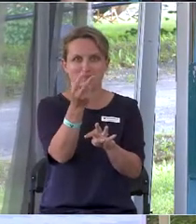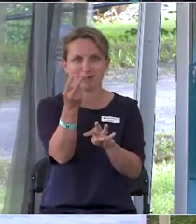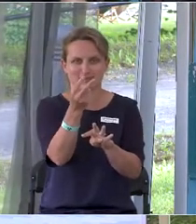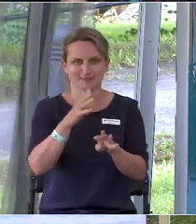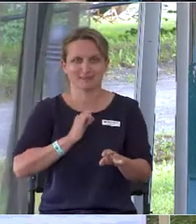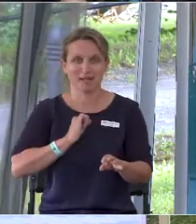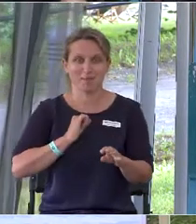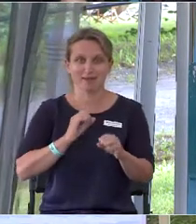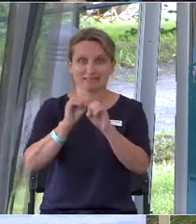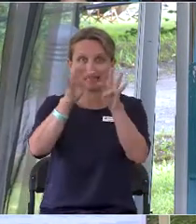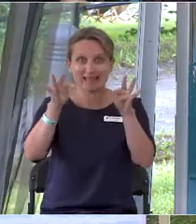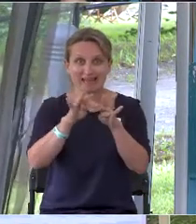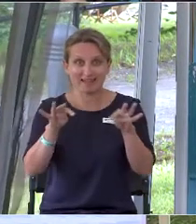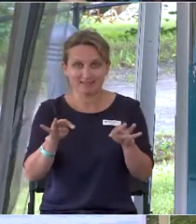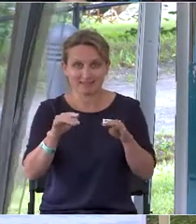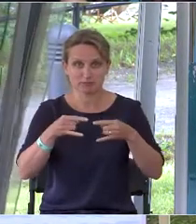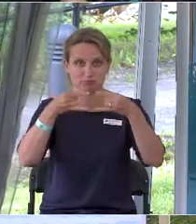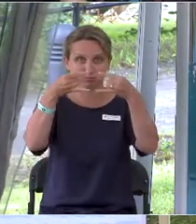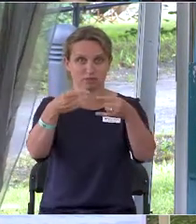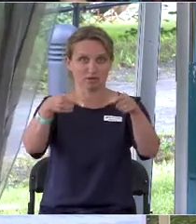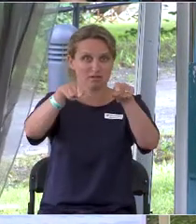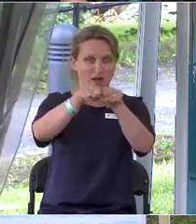show. So, we have a lot of